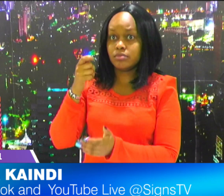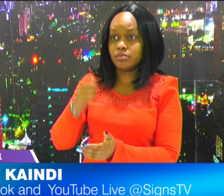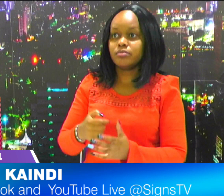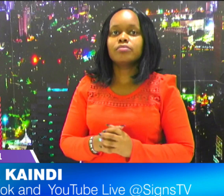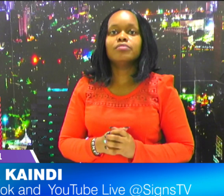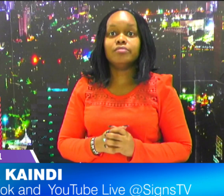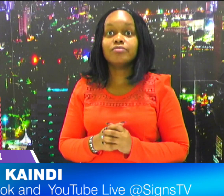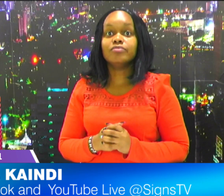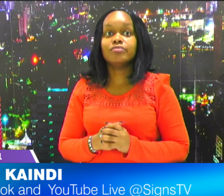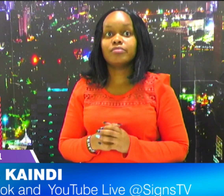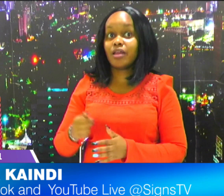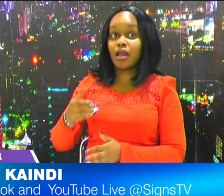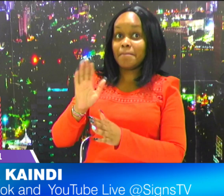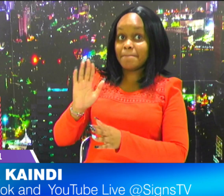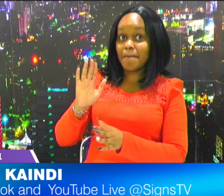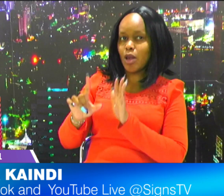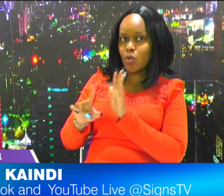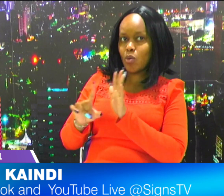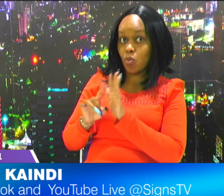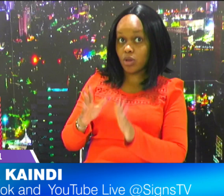he denied all charges.